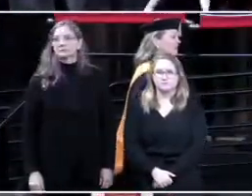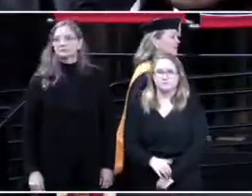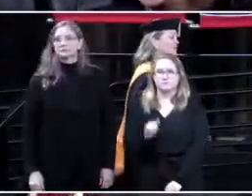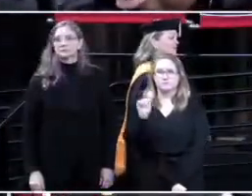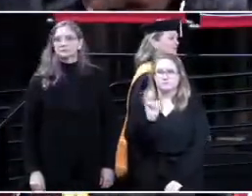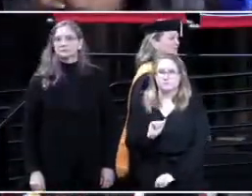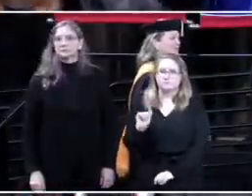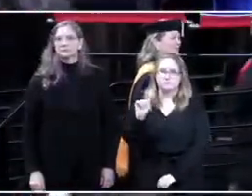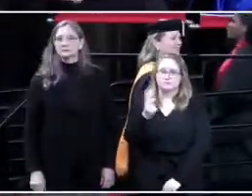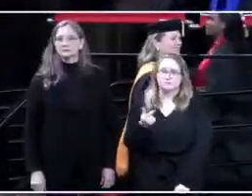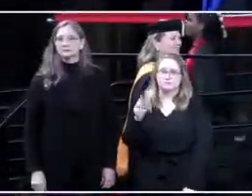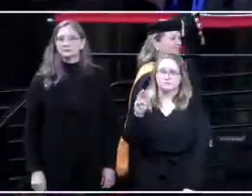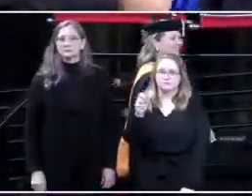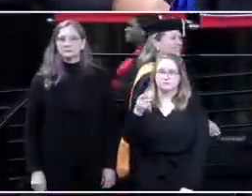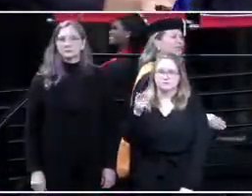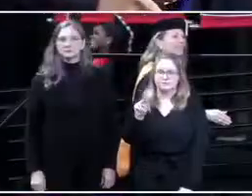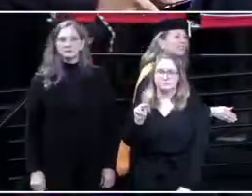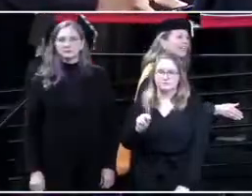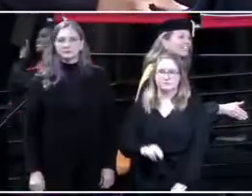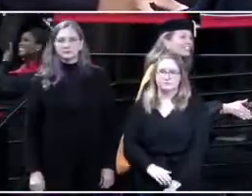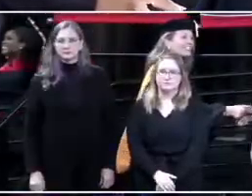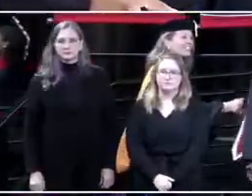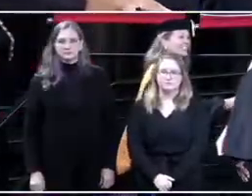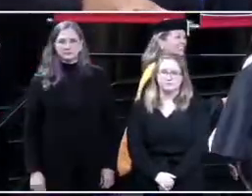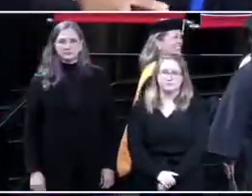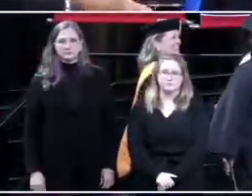Avery Augusta Martin.